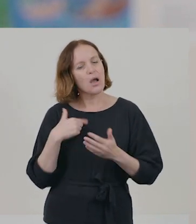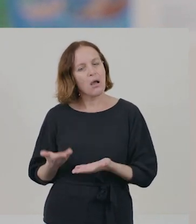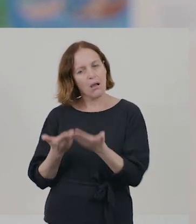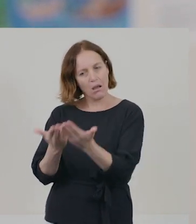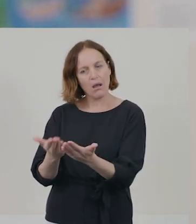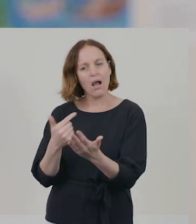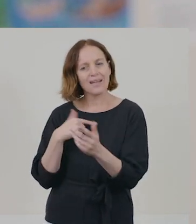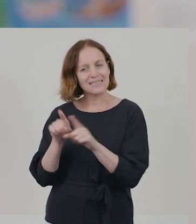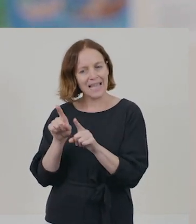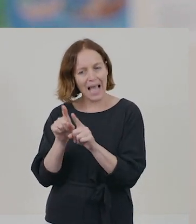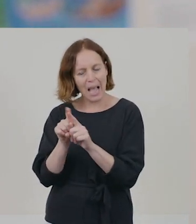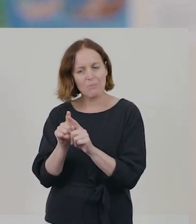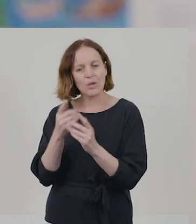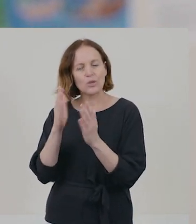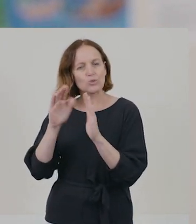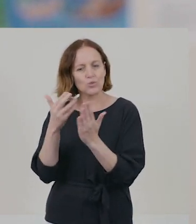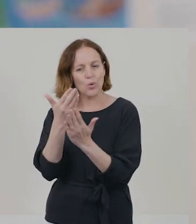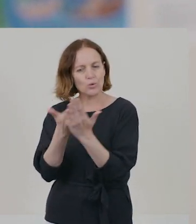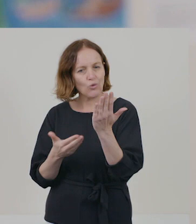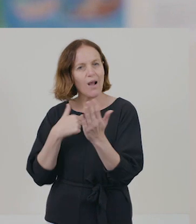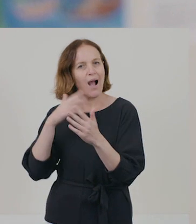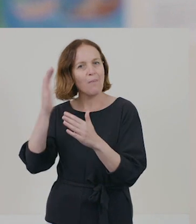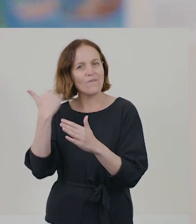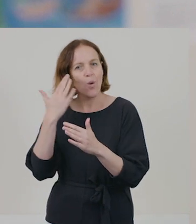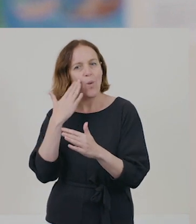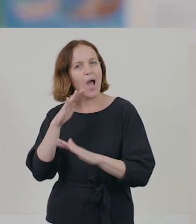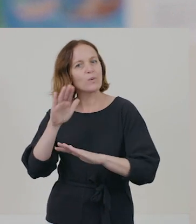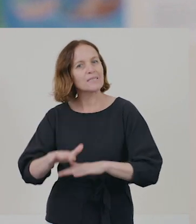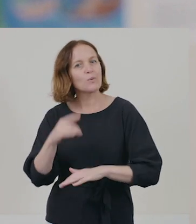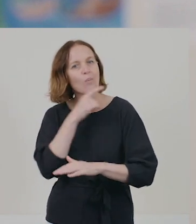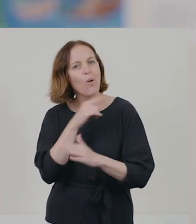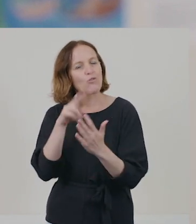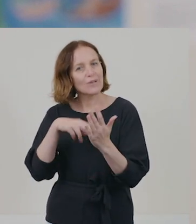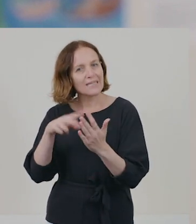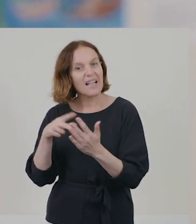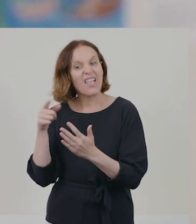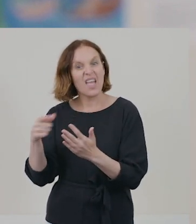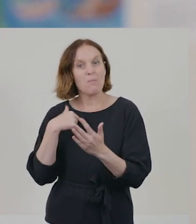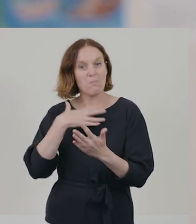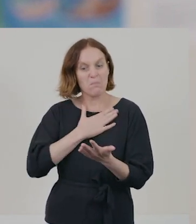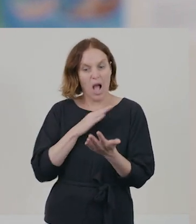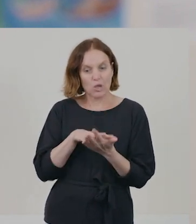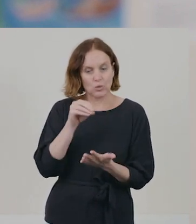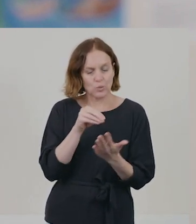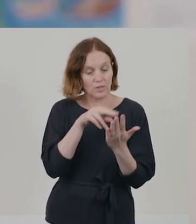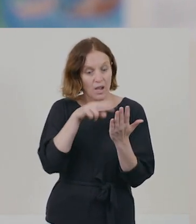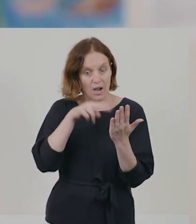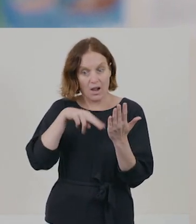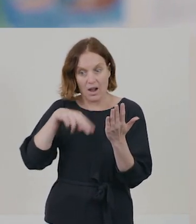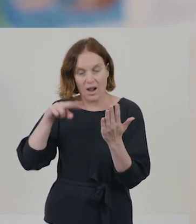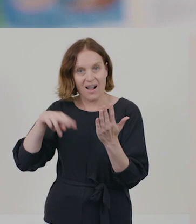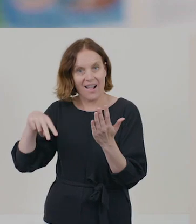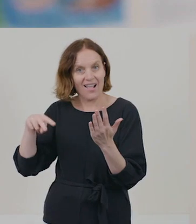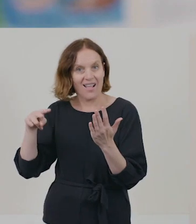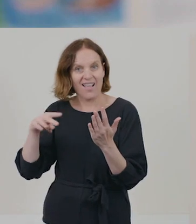that I grew up reading. Paul Jennings' Unseries and Morris Gleitzman's hilarious books. It wasn't long before all of those books in the library